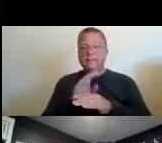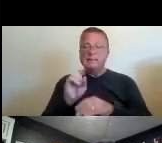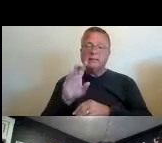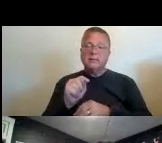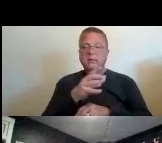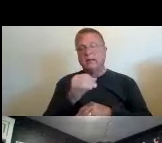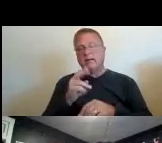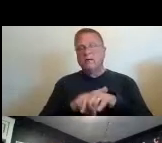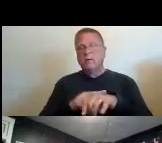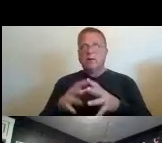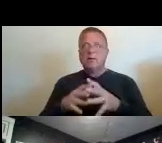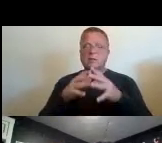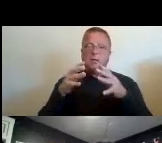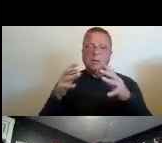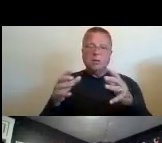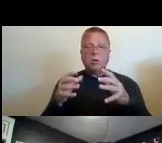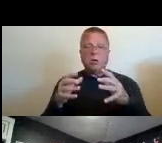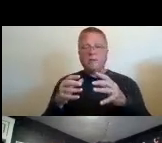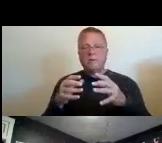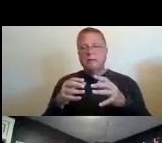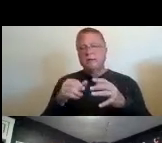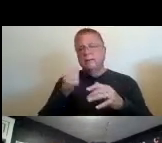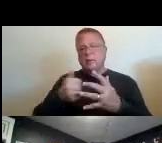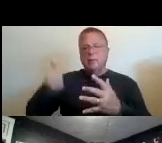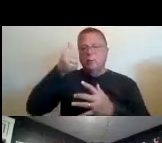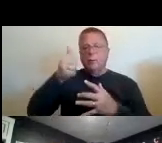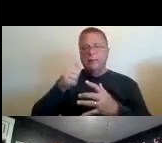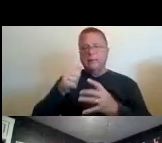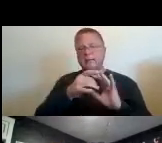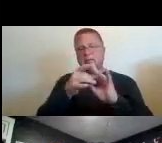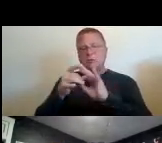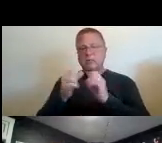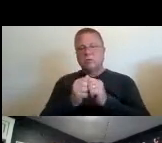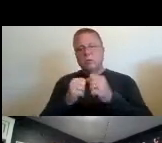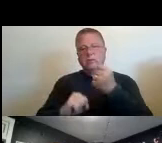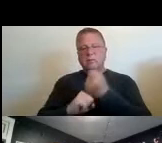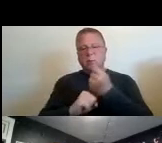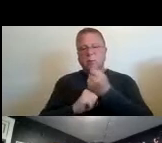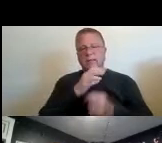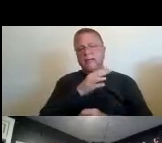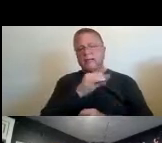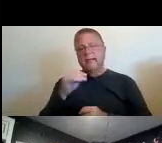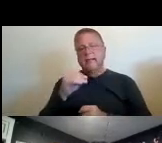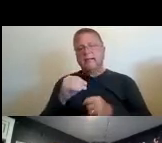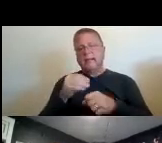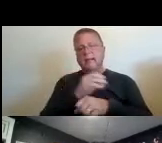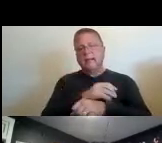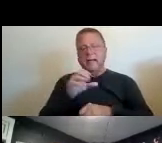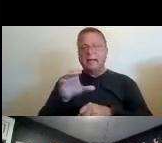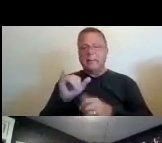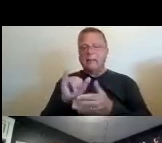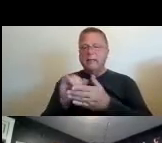of sensitivities and priorities associated with really supporting and enabling that business